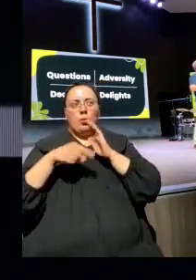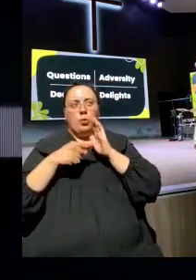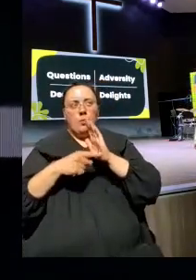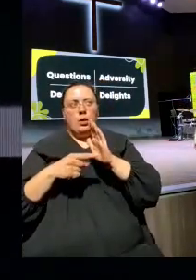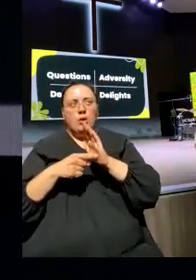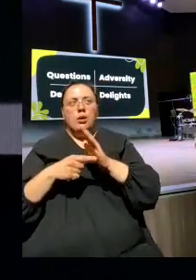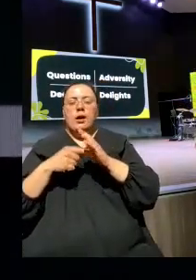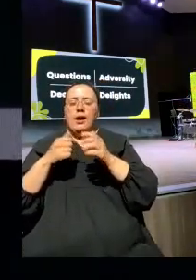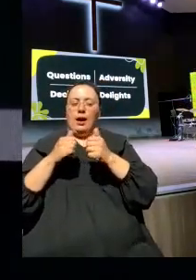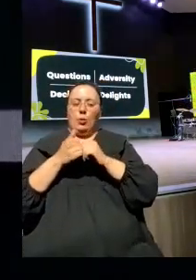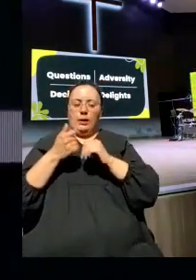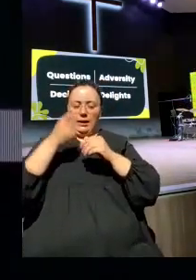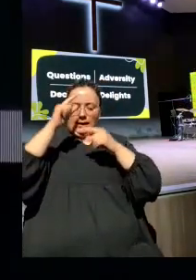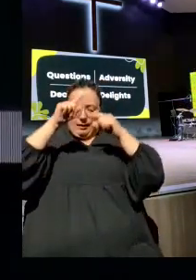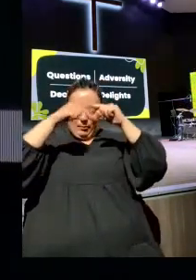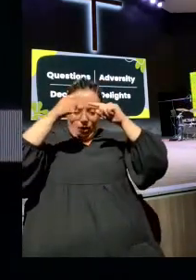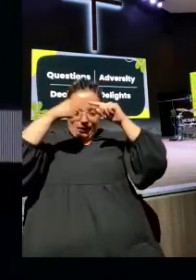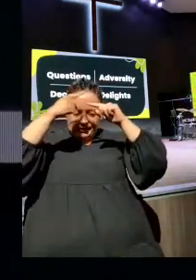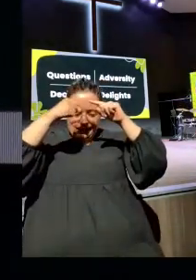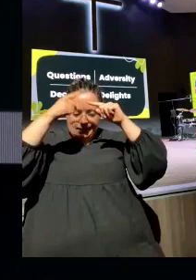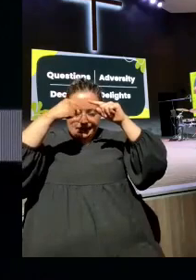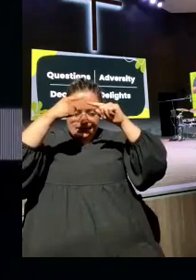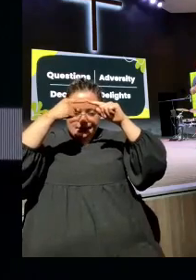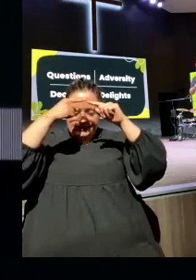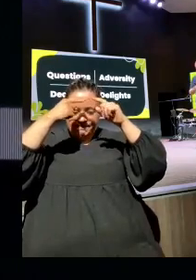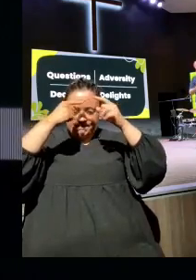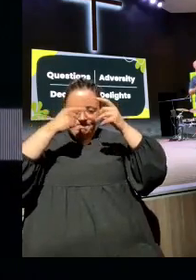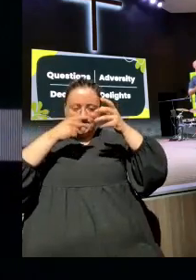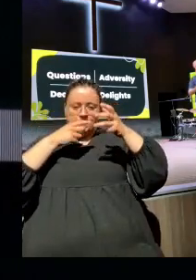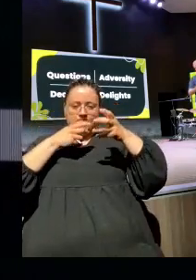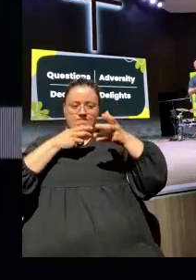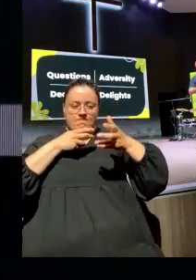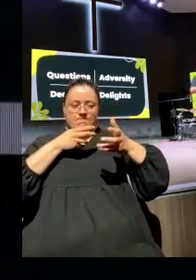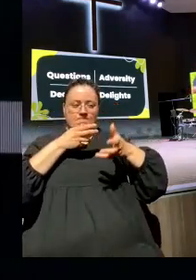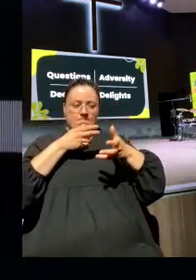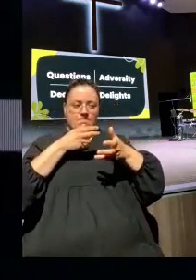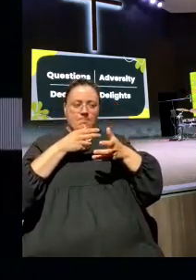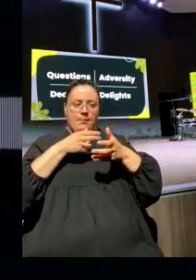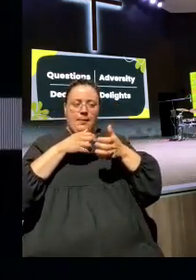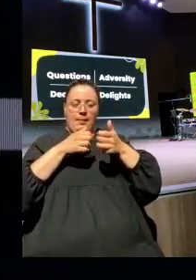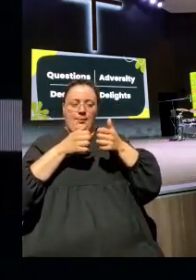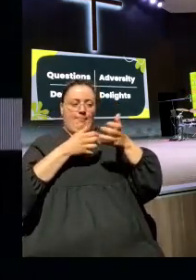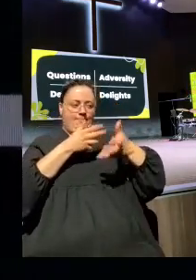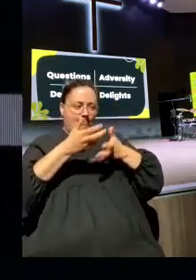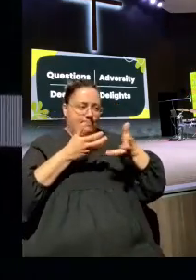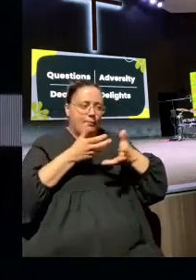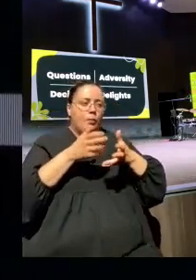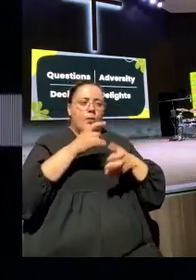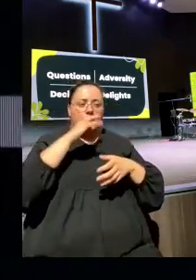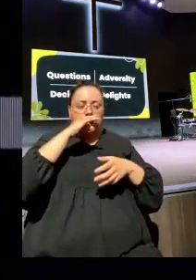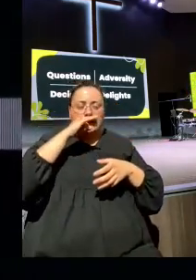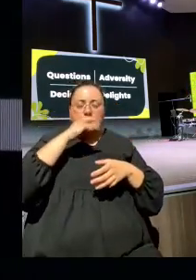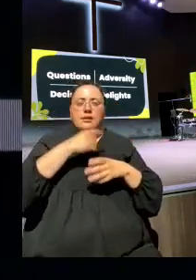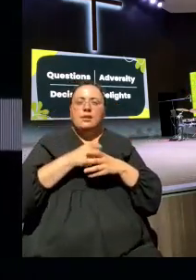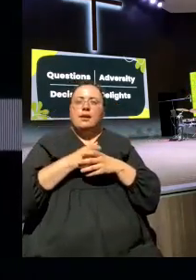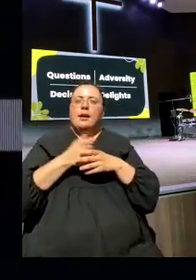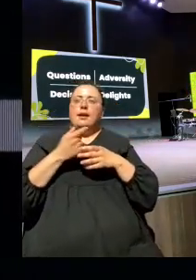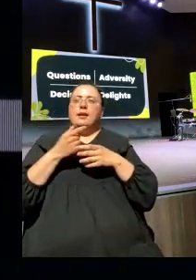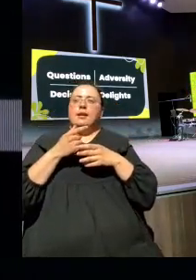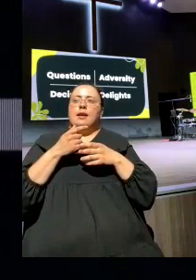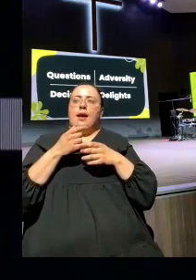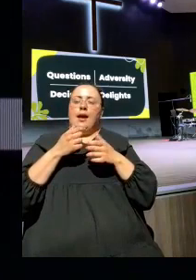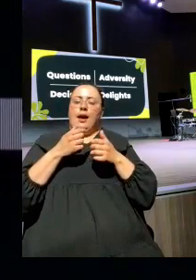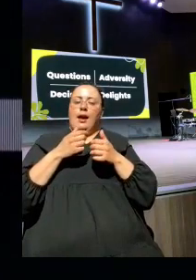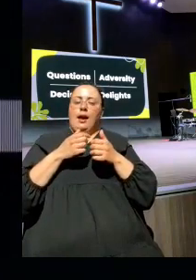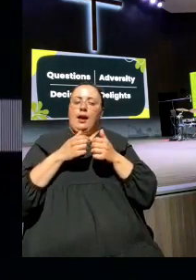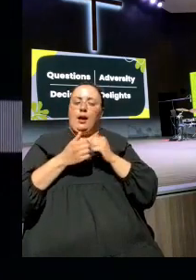life's most important decisions out loud with our kids and around our kids. This is how we verbally process our